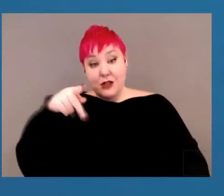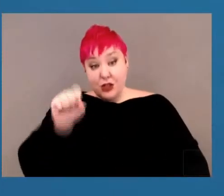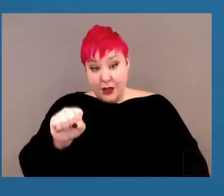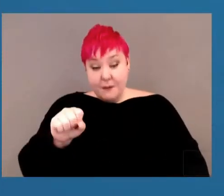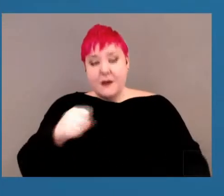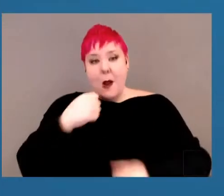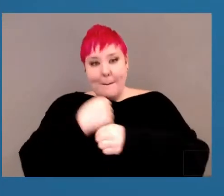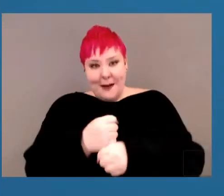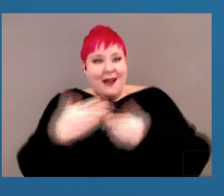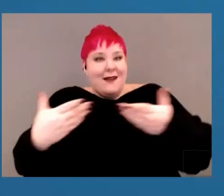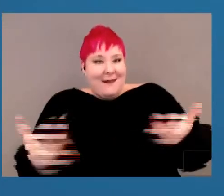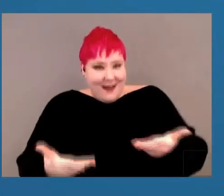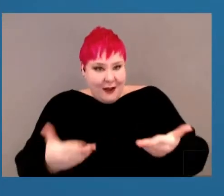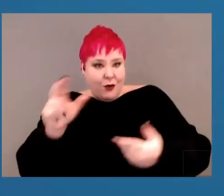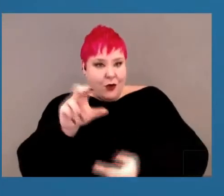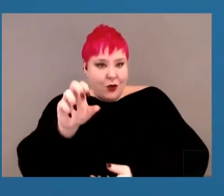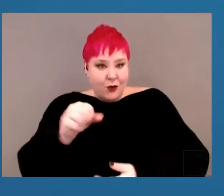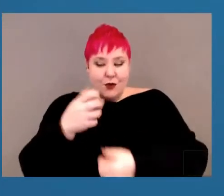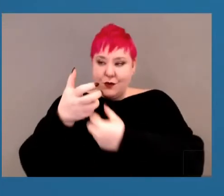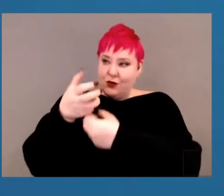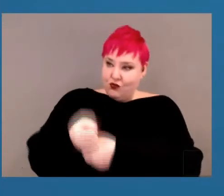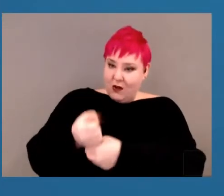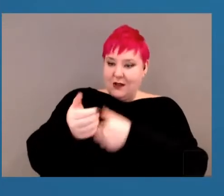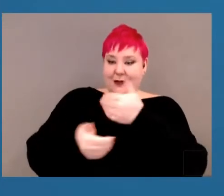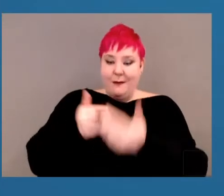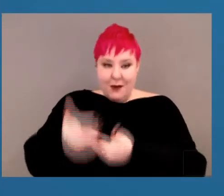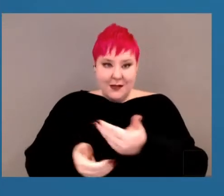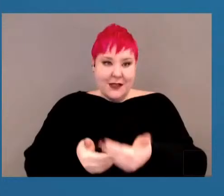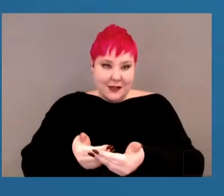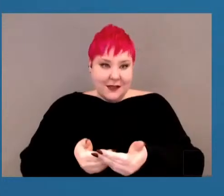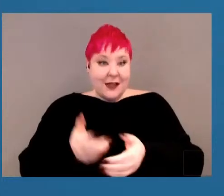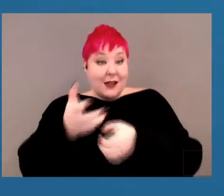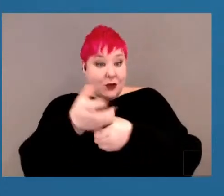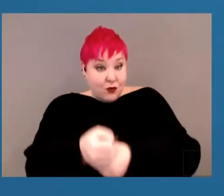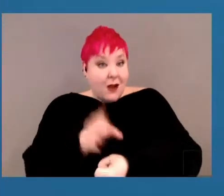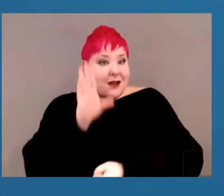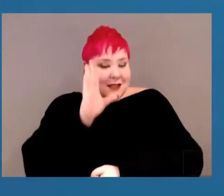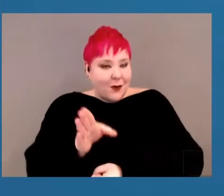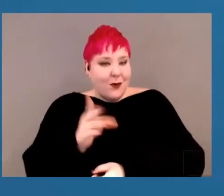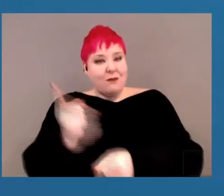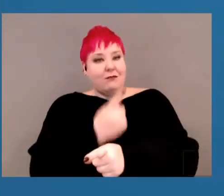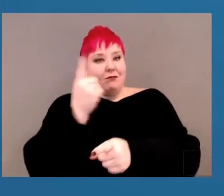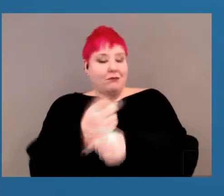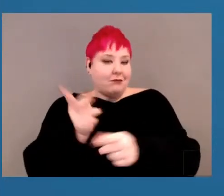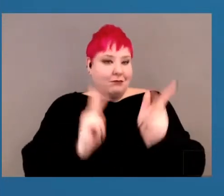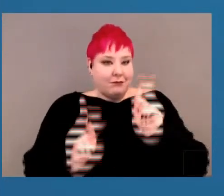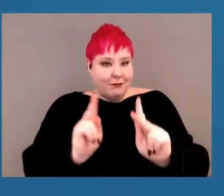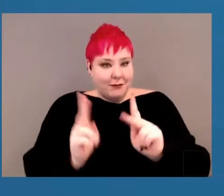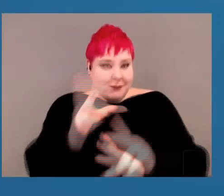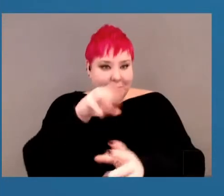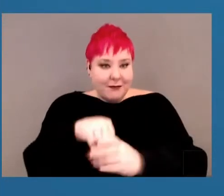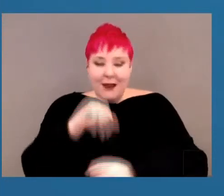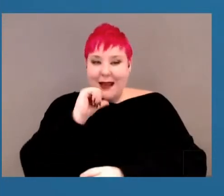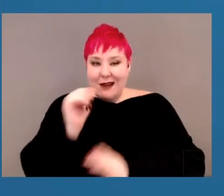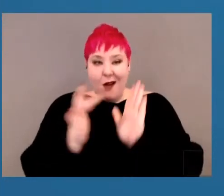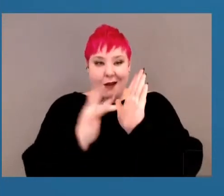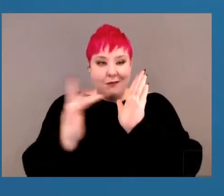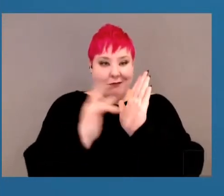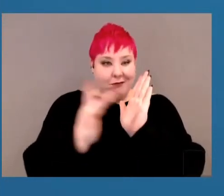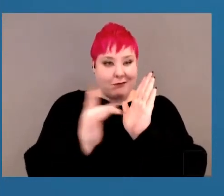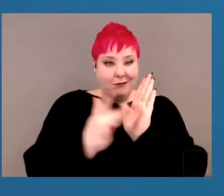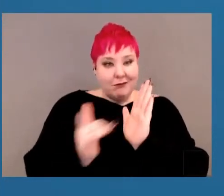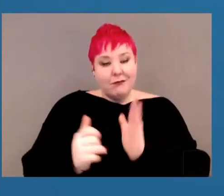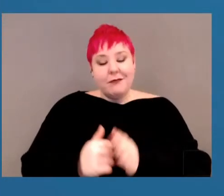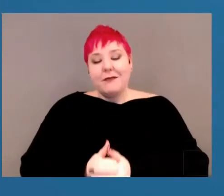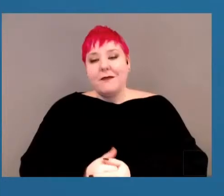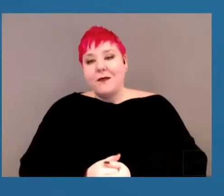we can trust the processes and trust that they're going to be in the right hands of people and not abused. So I want to make sure that it's